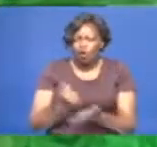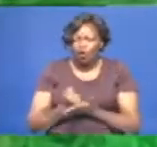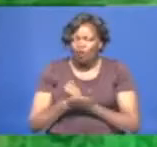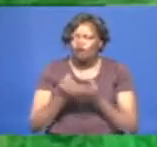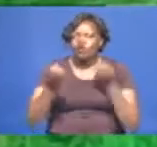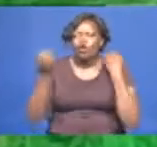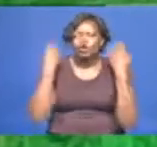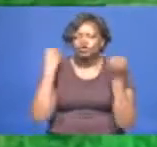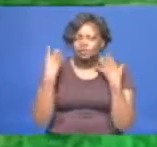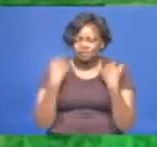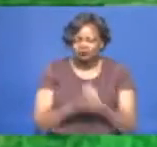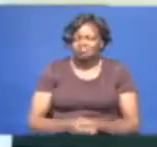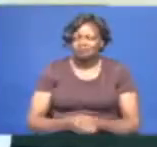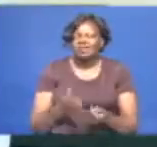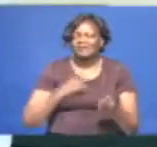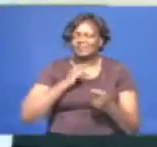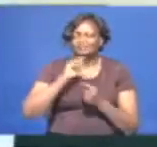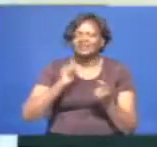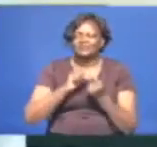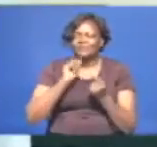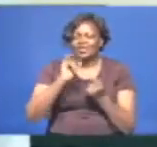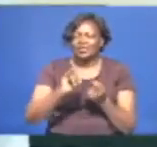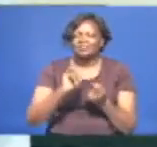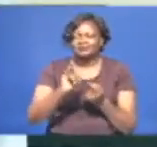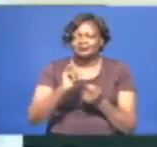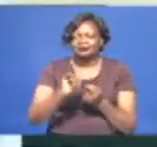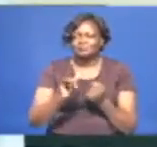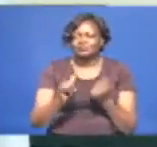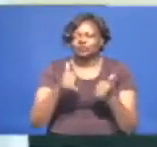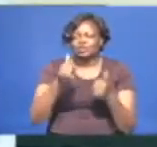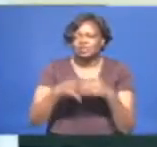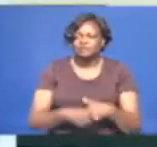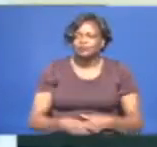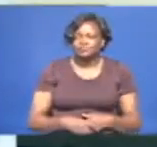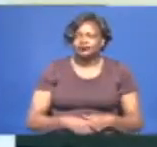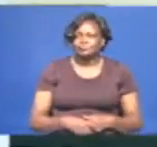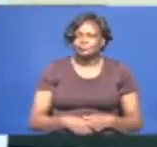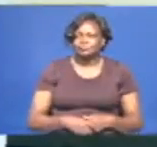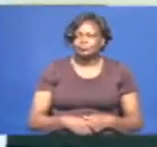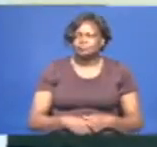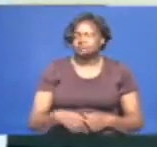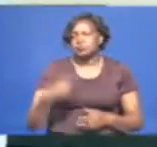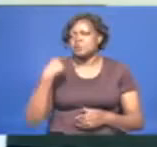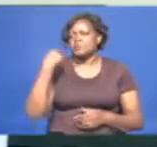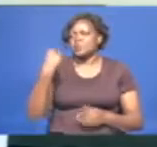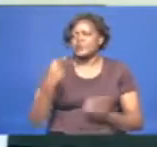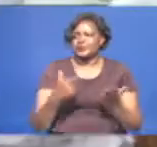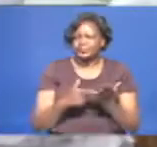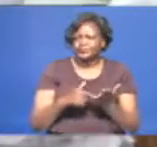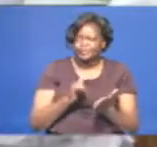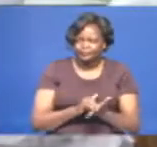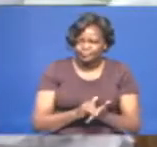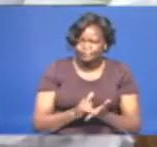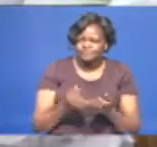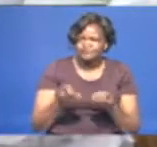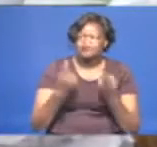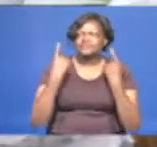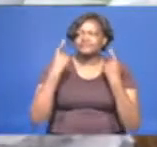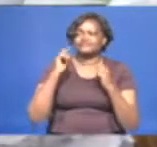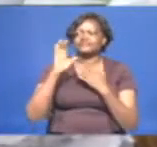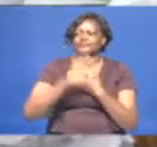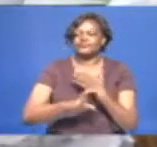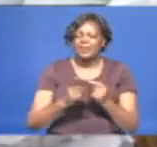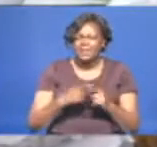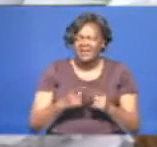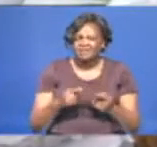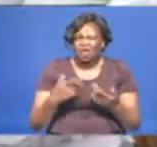a blend specifically for that crop. So which is really the latest type of technology that has come into this country. But how